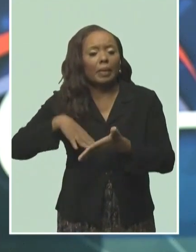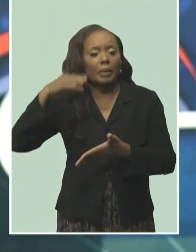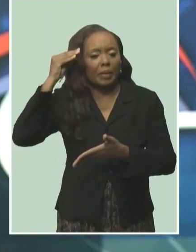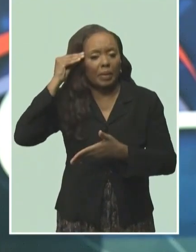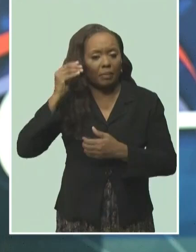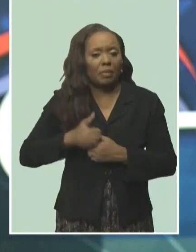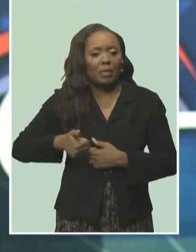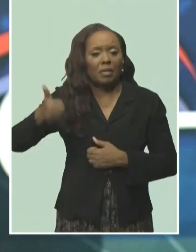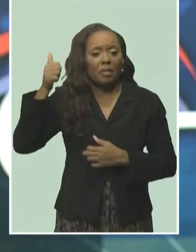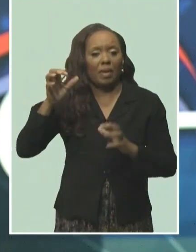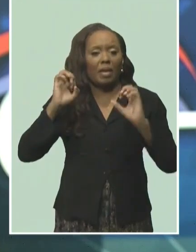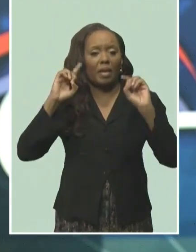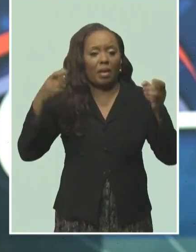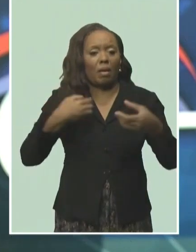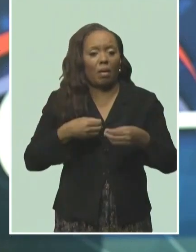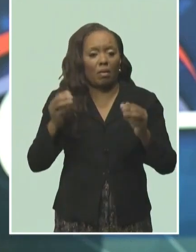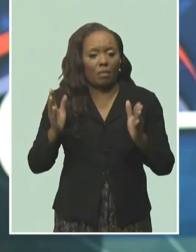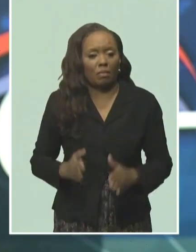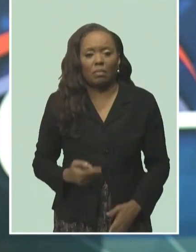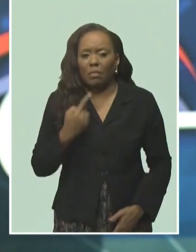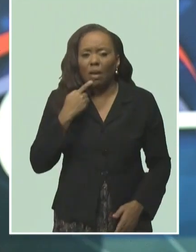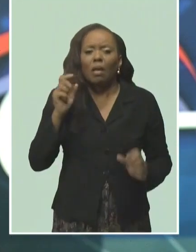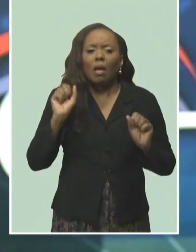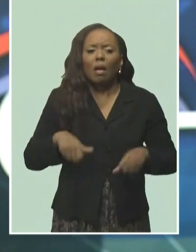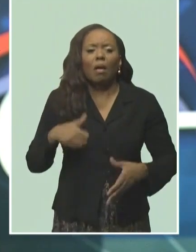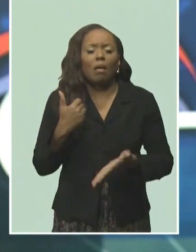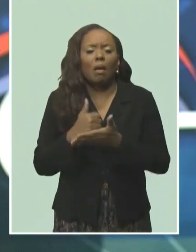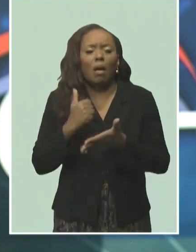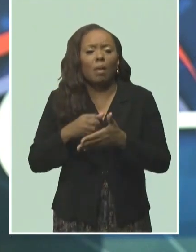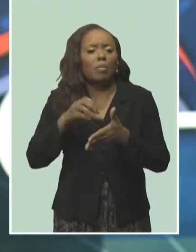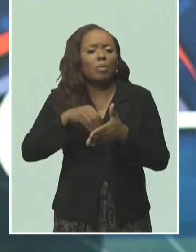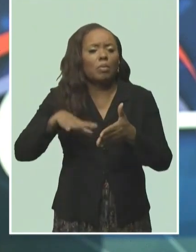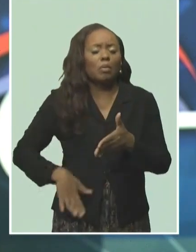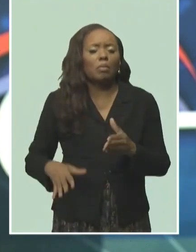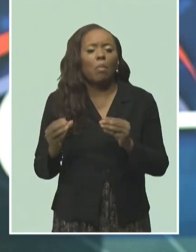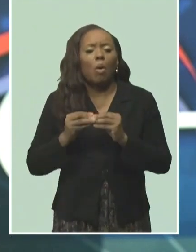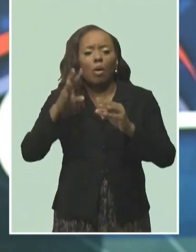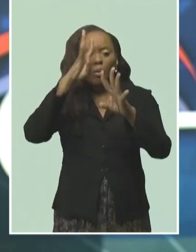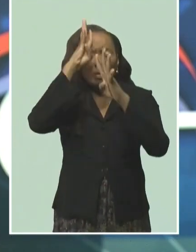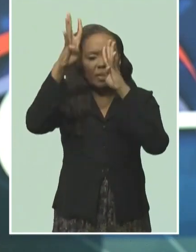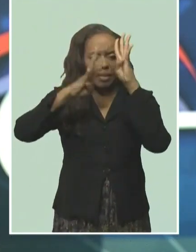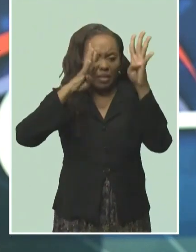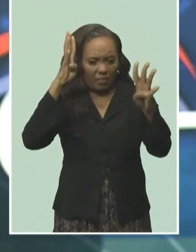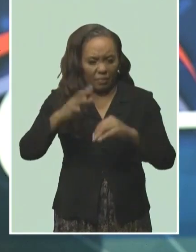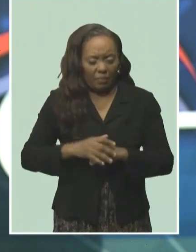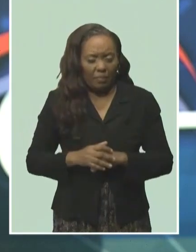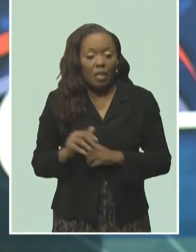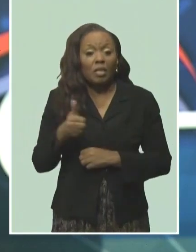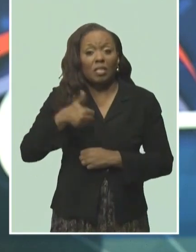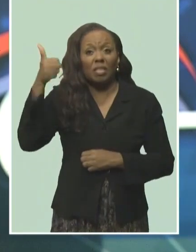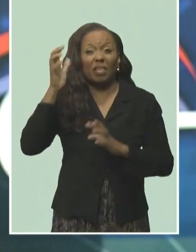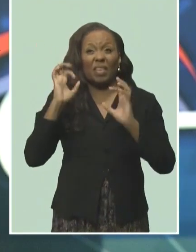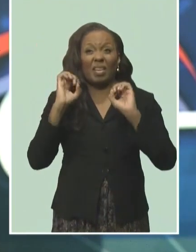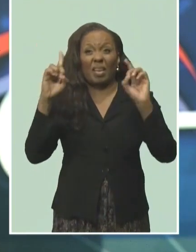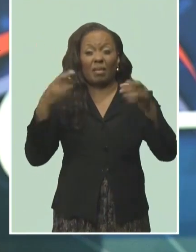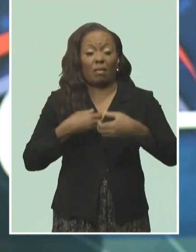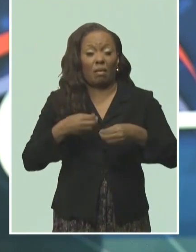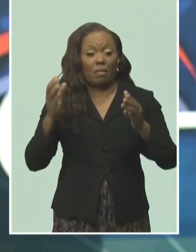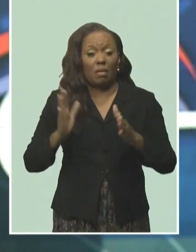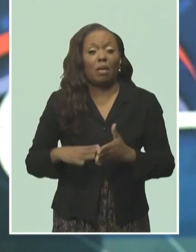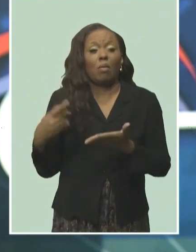Archer-Bradshaw believes it could help foster creativity among students. She was speaking during a panel discussion following the